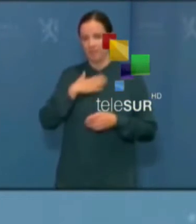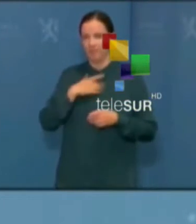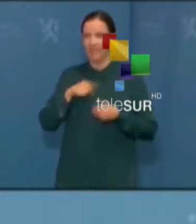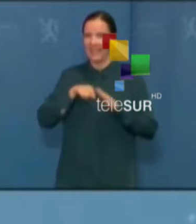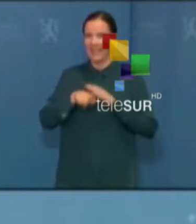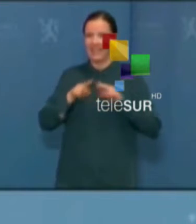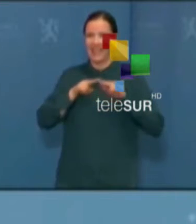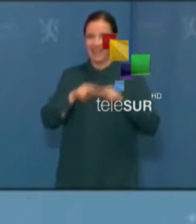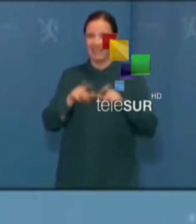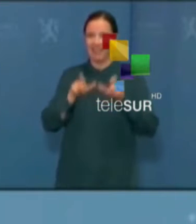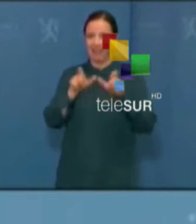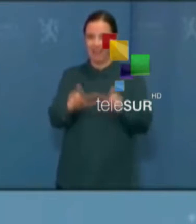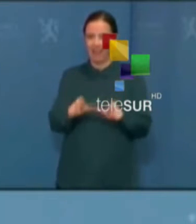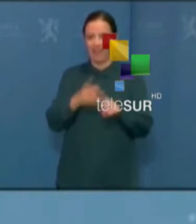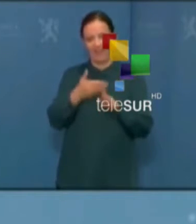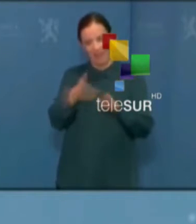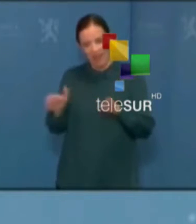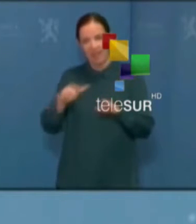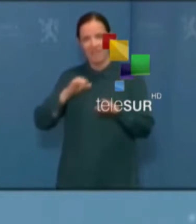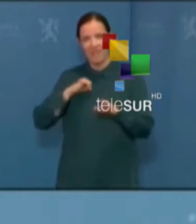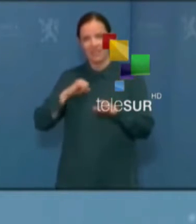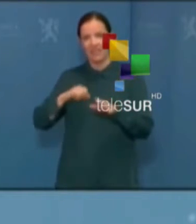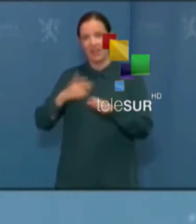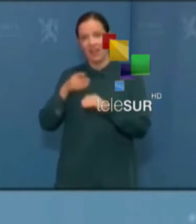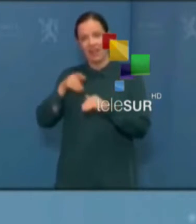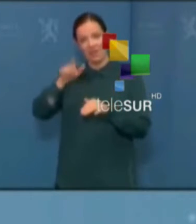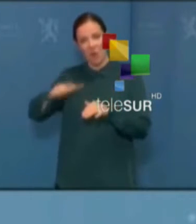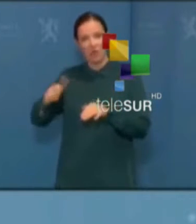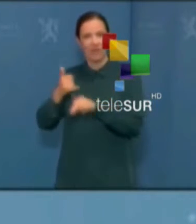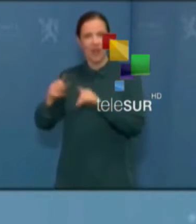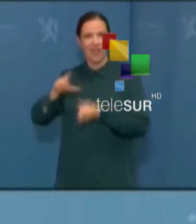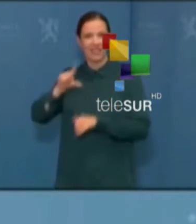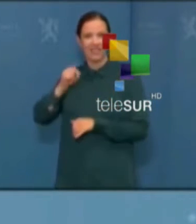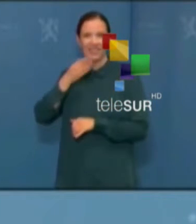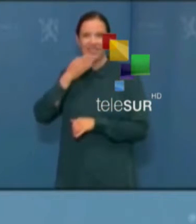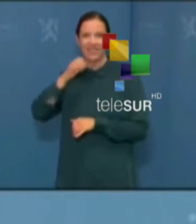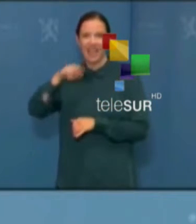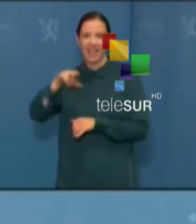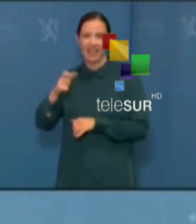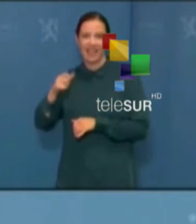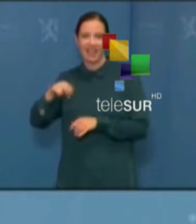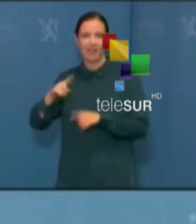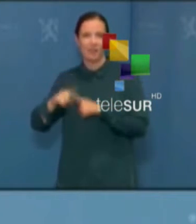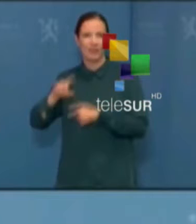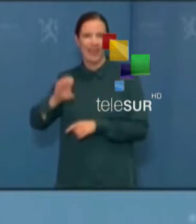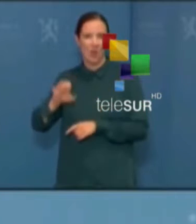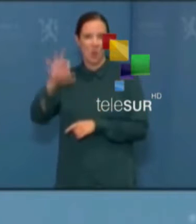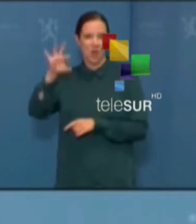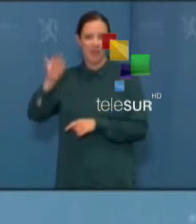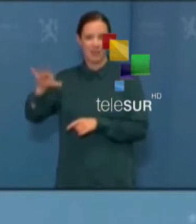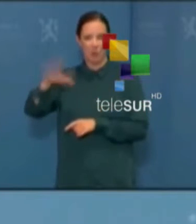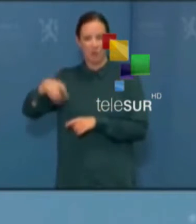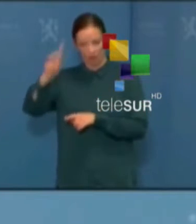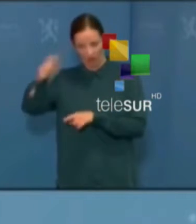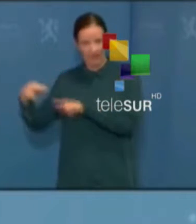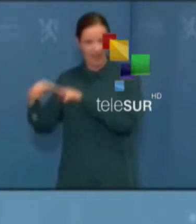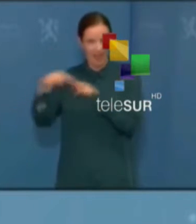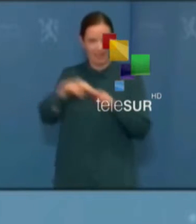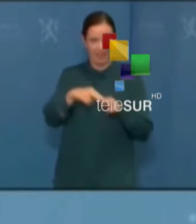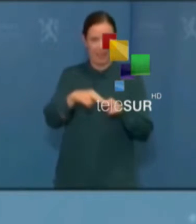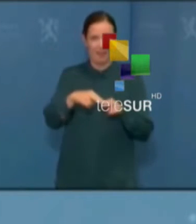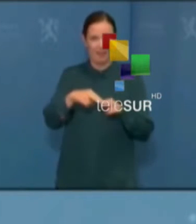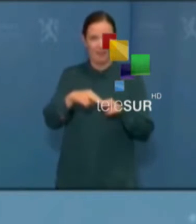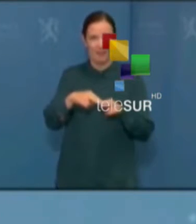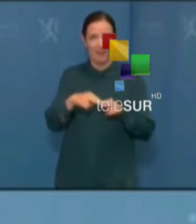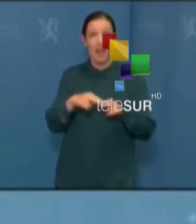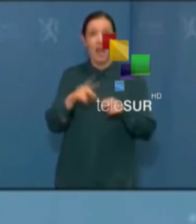July, we will aim to end quarantine for travelers from the Schengen area and the EEA. But, and it's an important but,